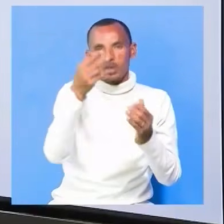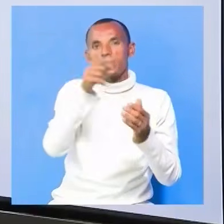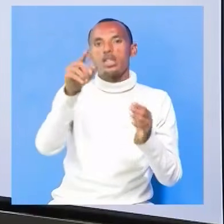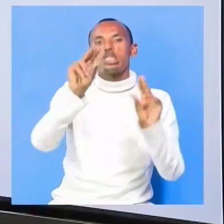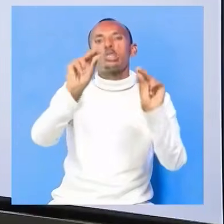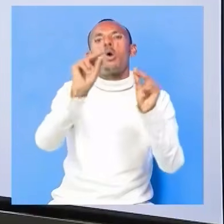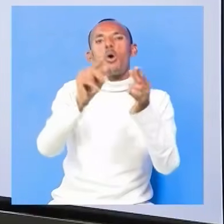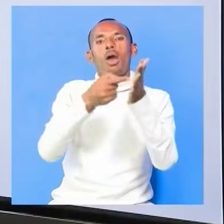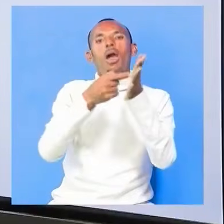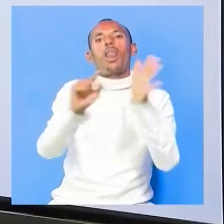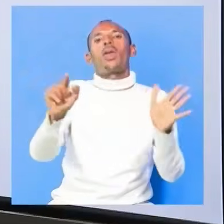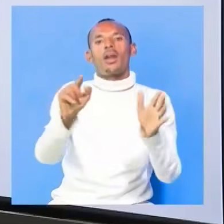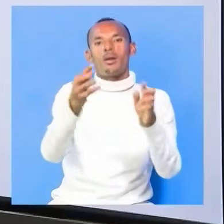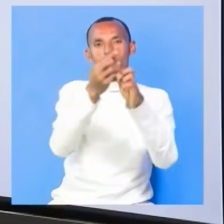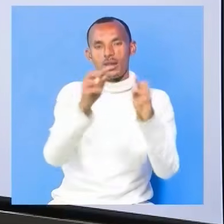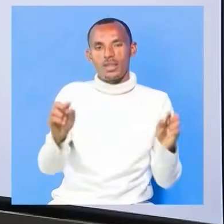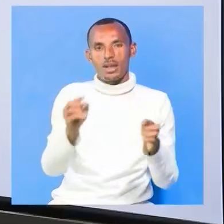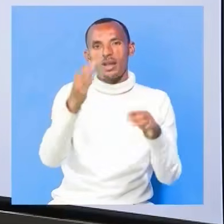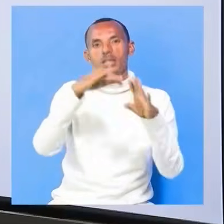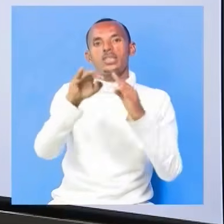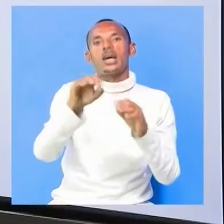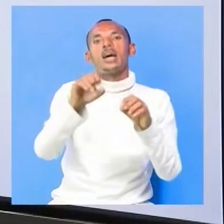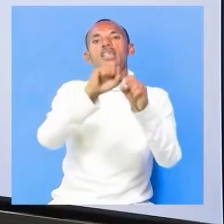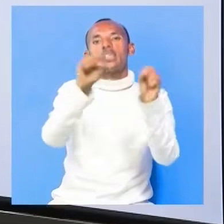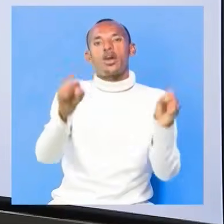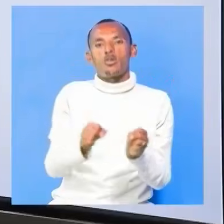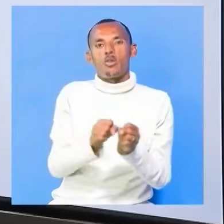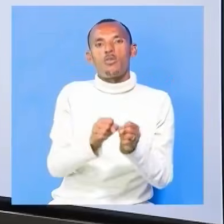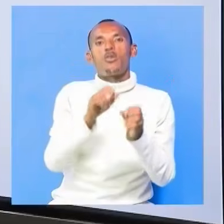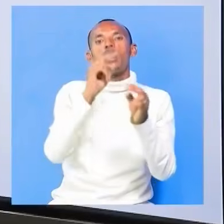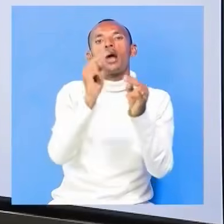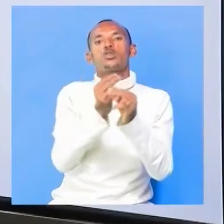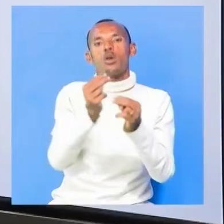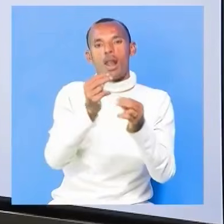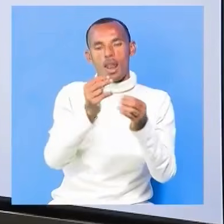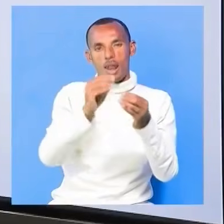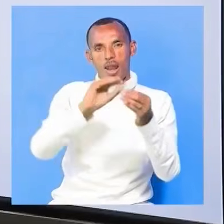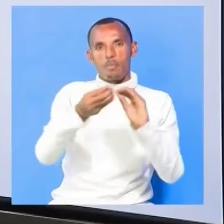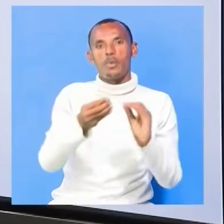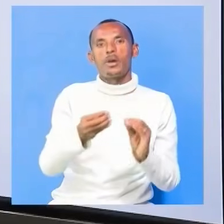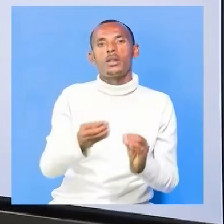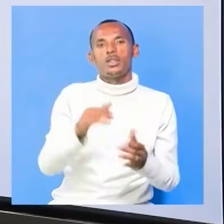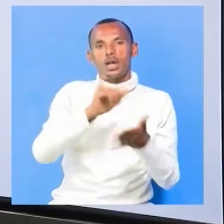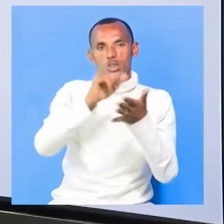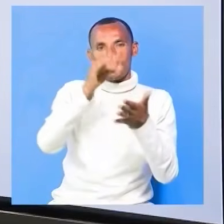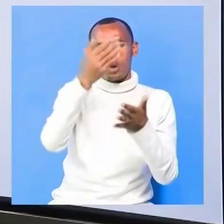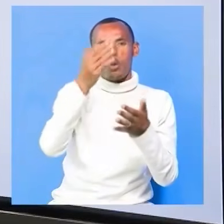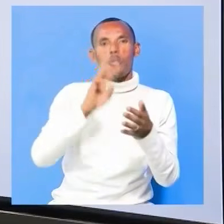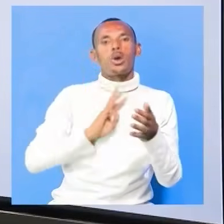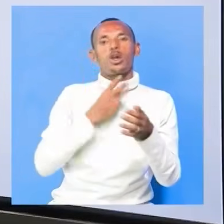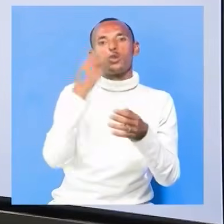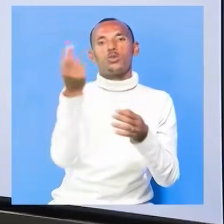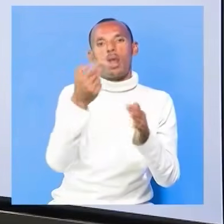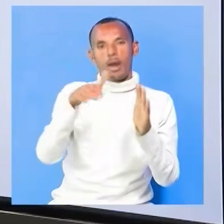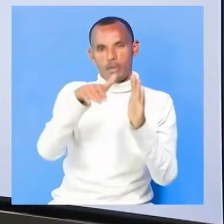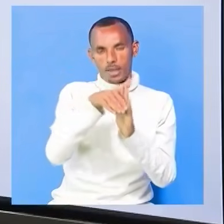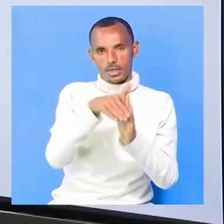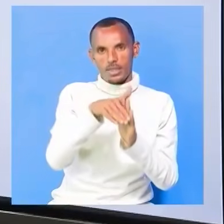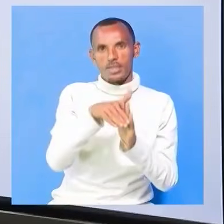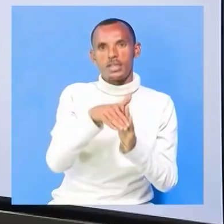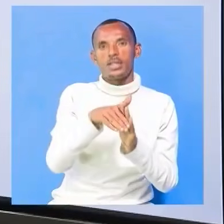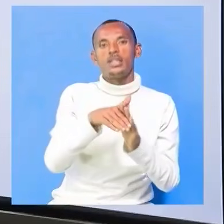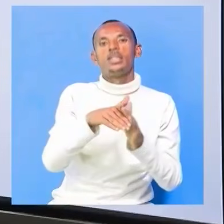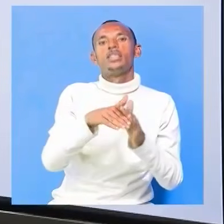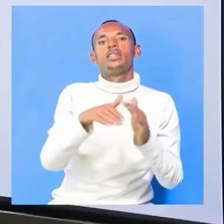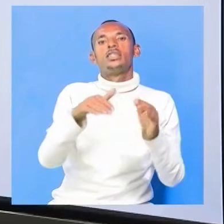clear pattern in the set of rational number. That's why we usually represent the set of